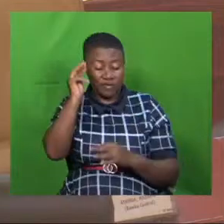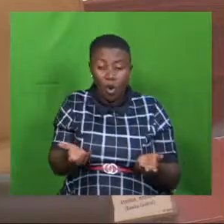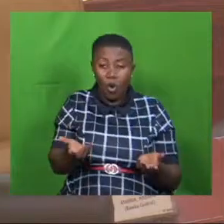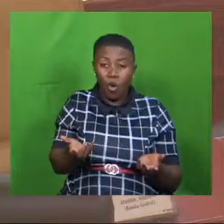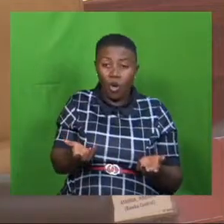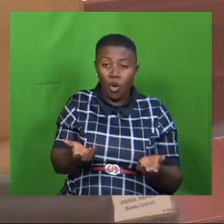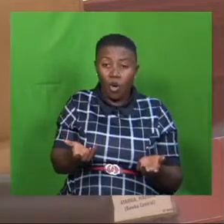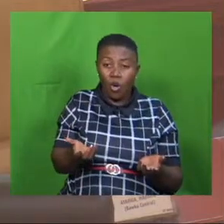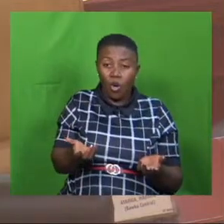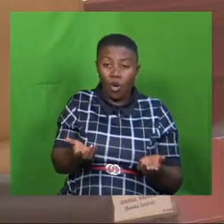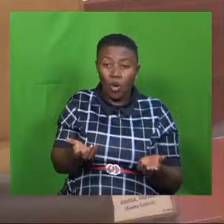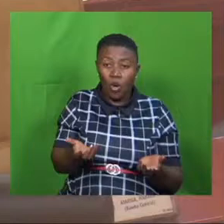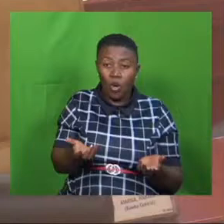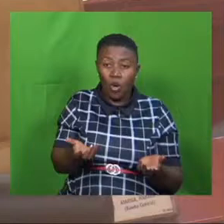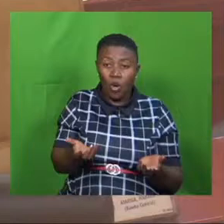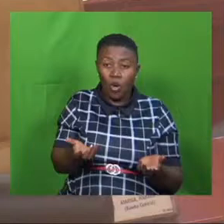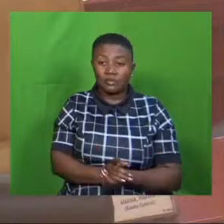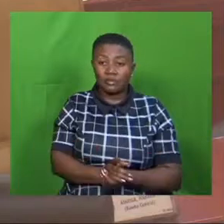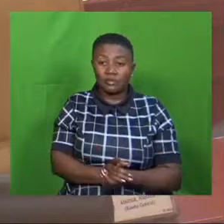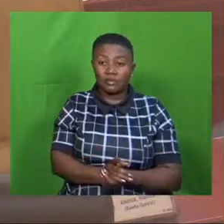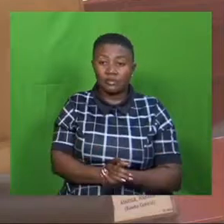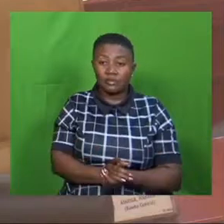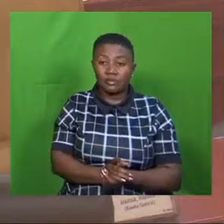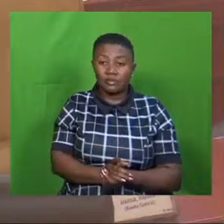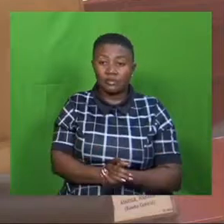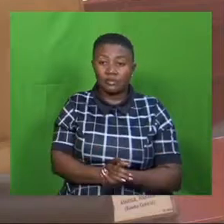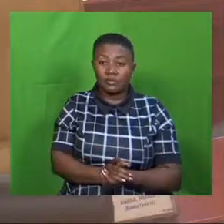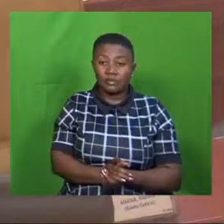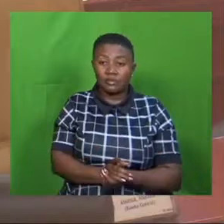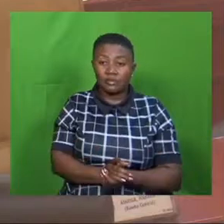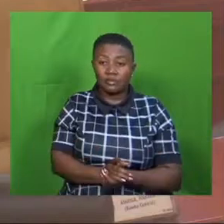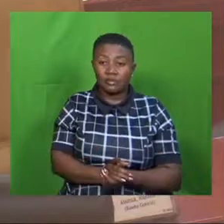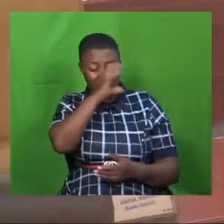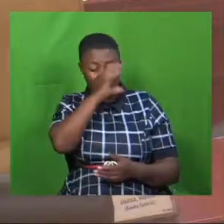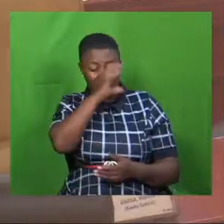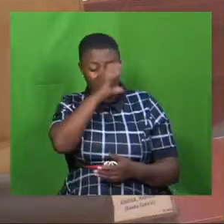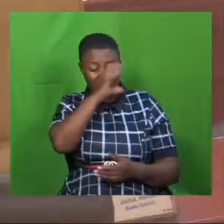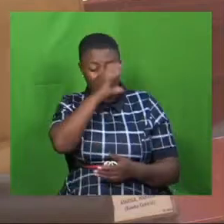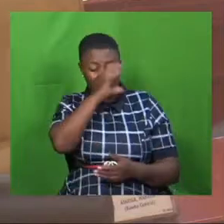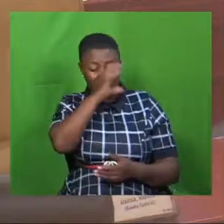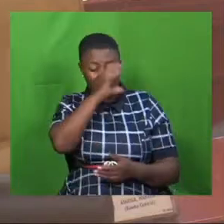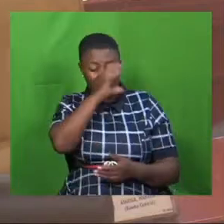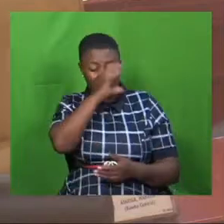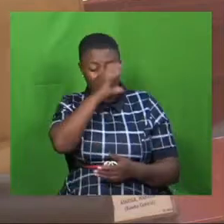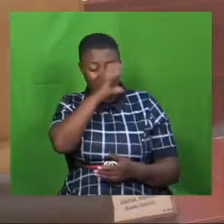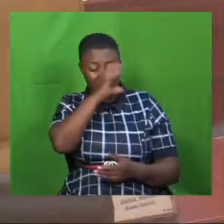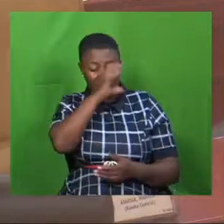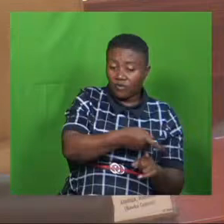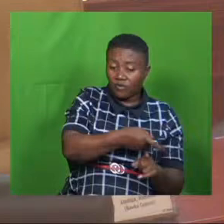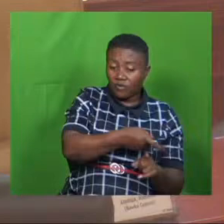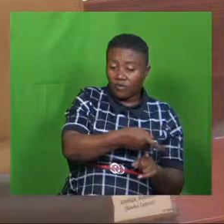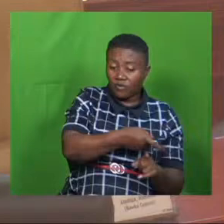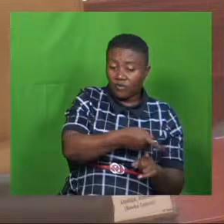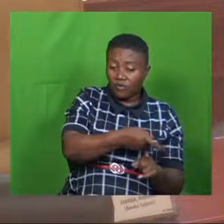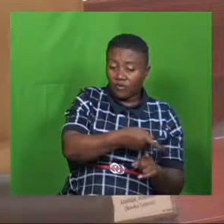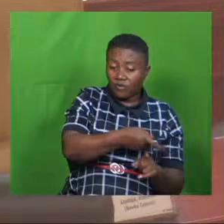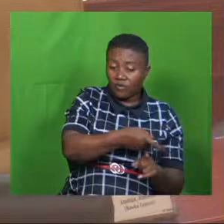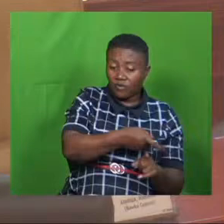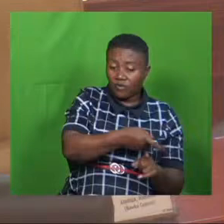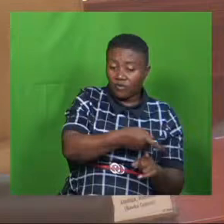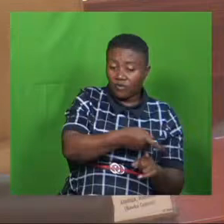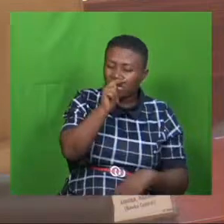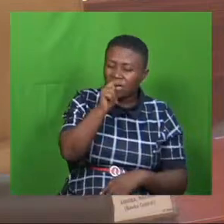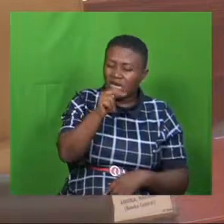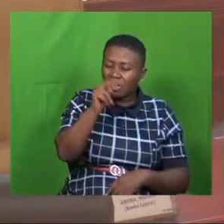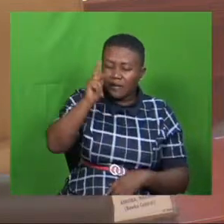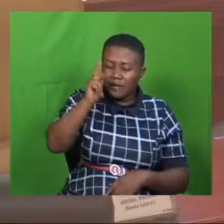permission or is going to seek approval of money from this company for the purposes of constructing the motorway, there's the need for Parliament to